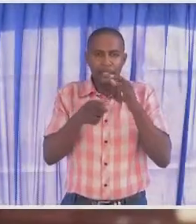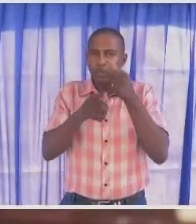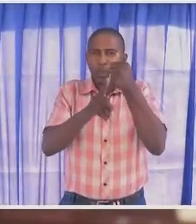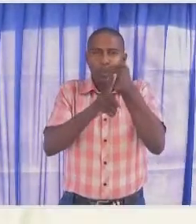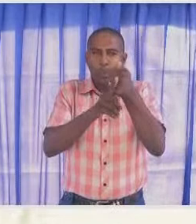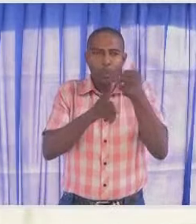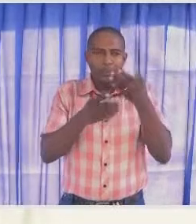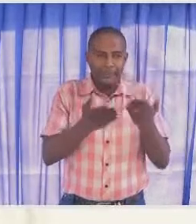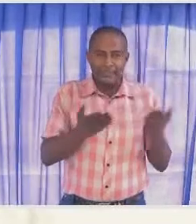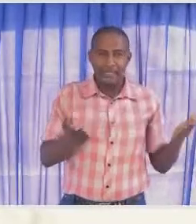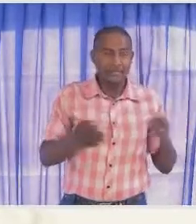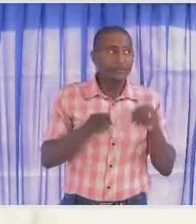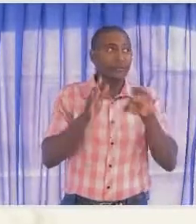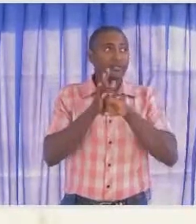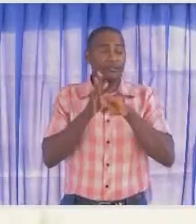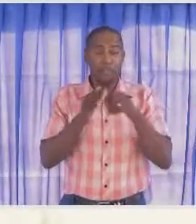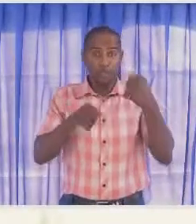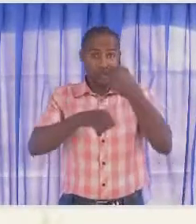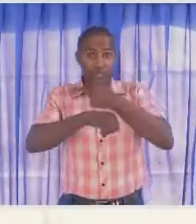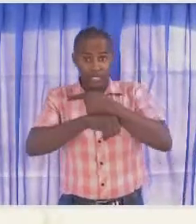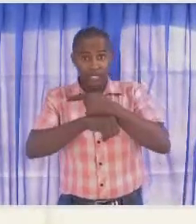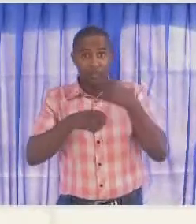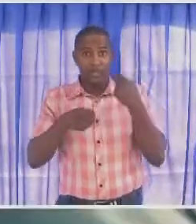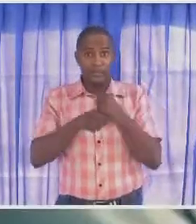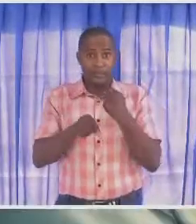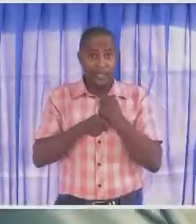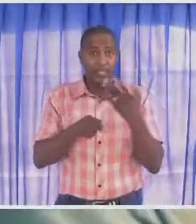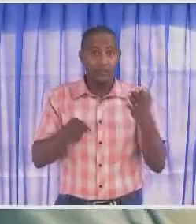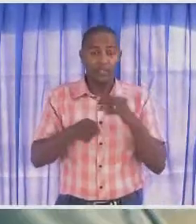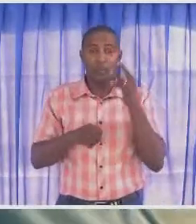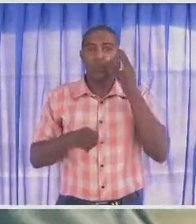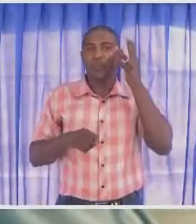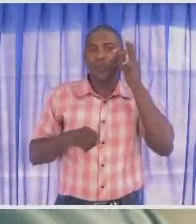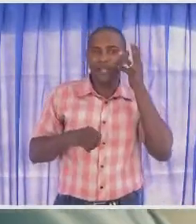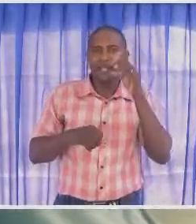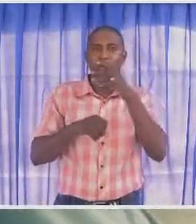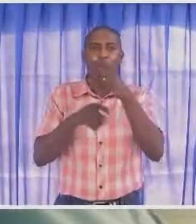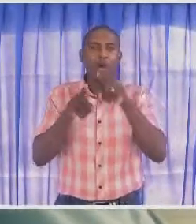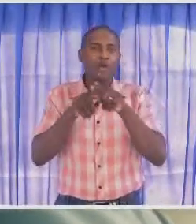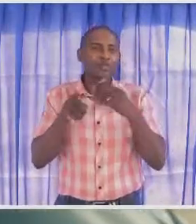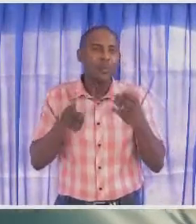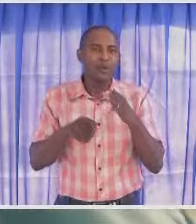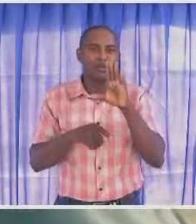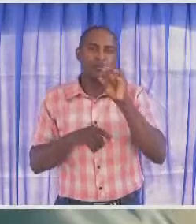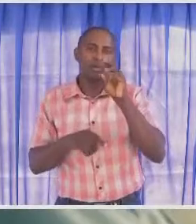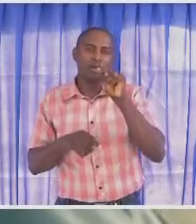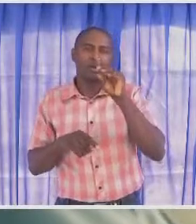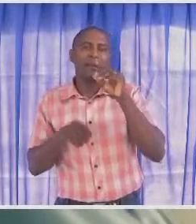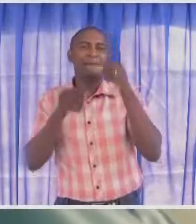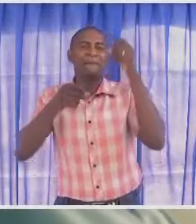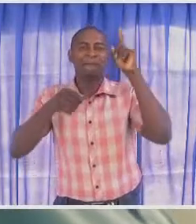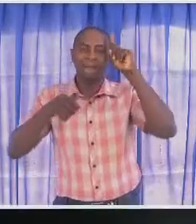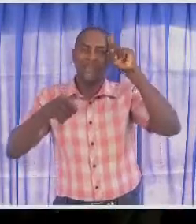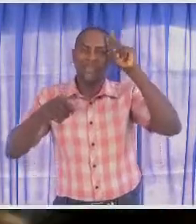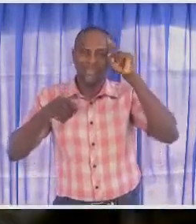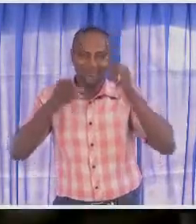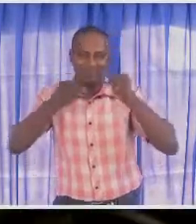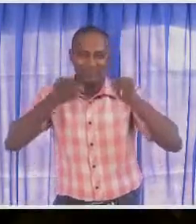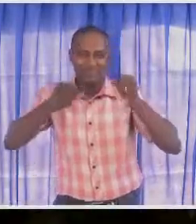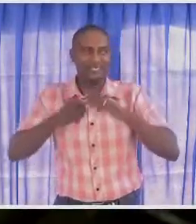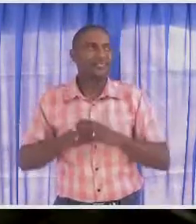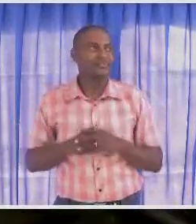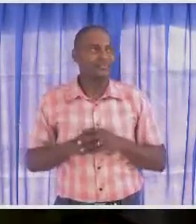For example, today we are making sour wine and condensed milk. The process includes fermentation